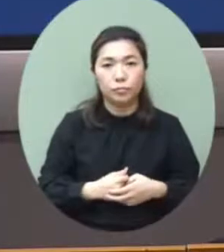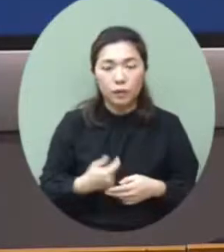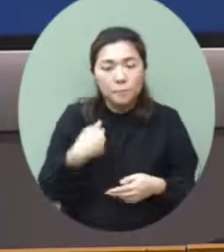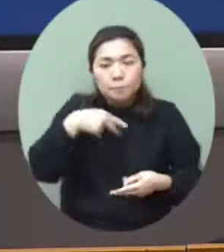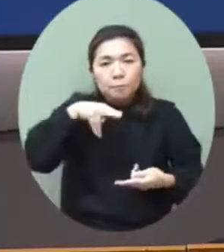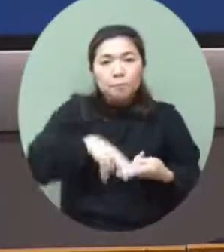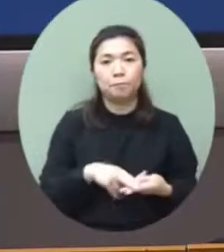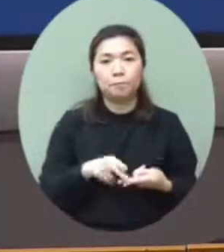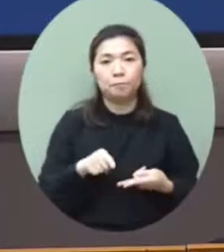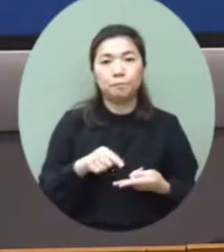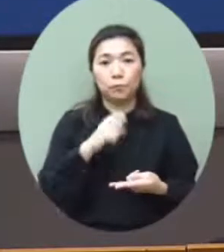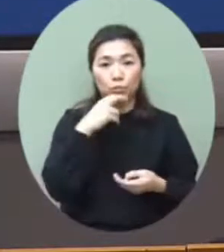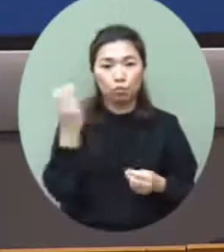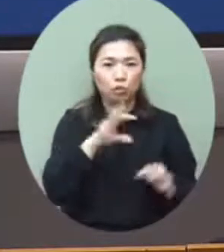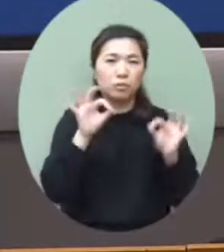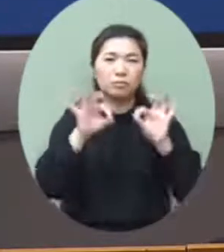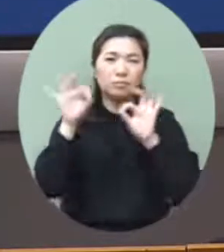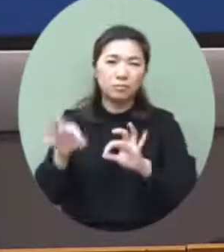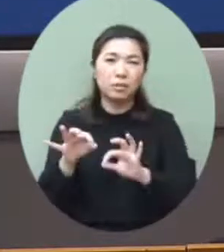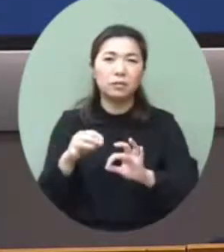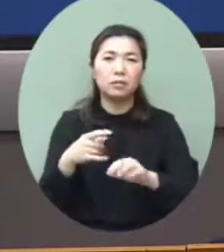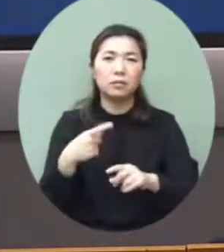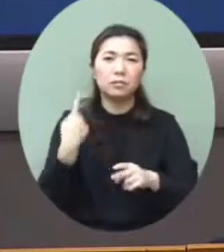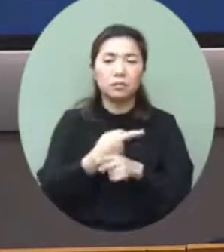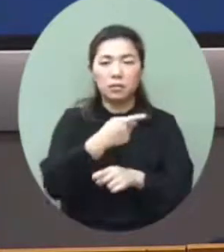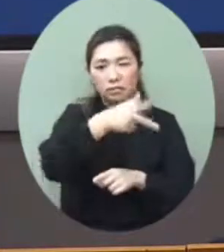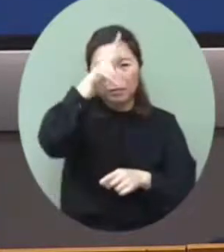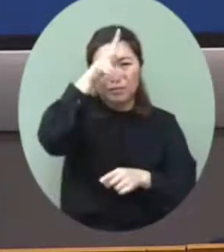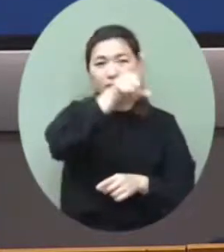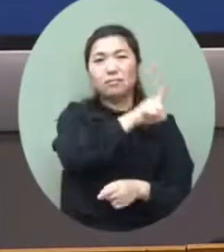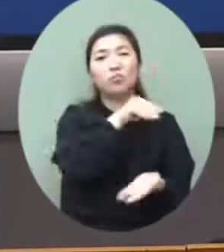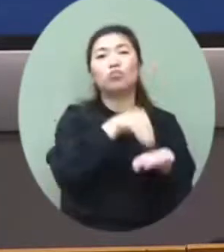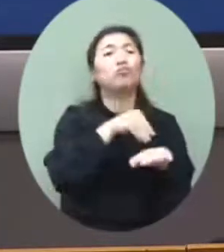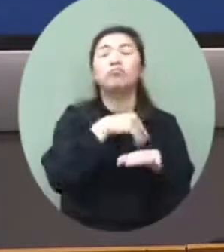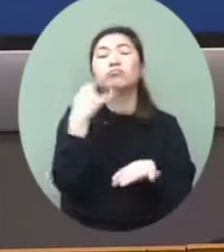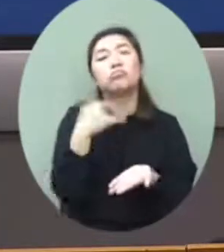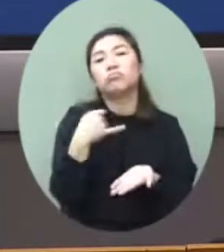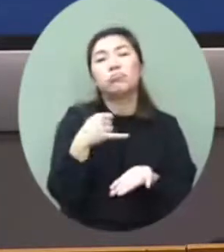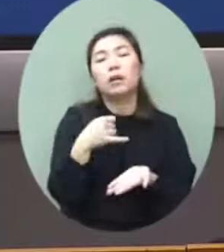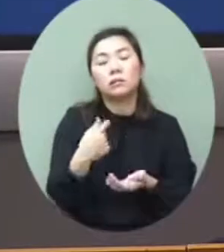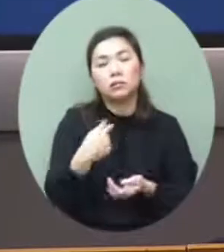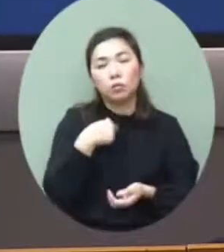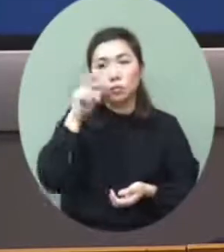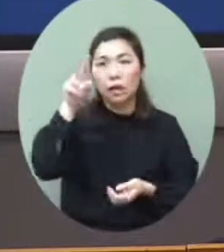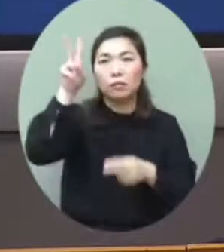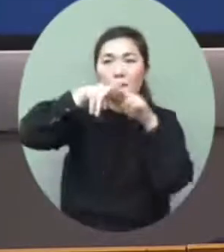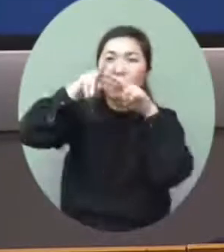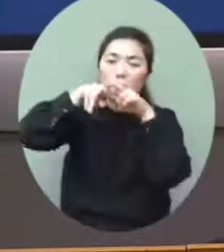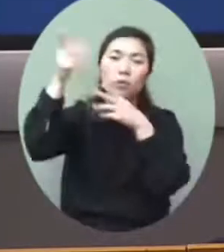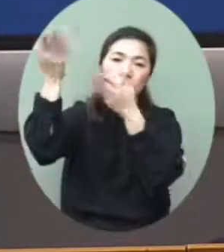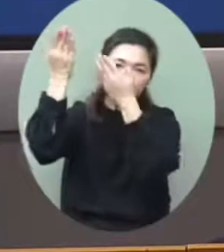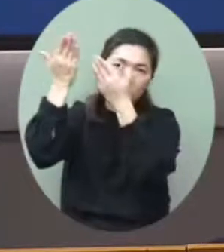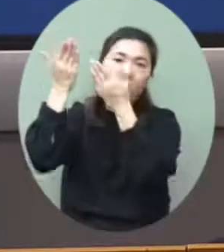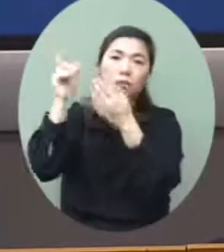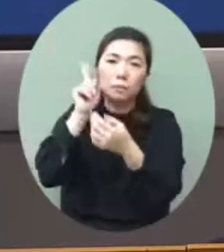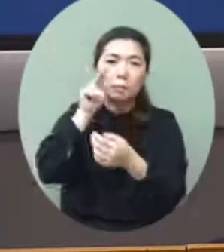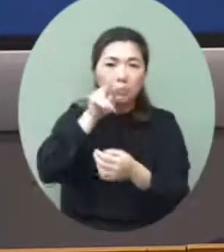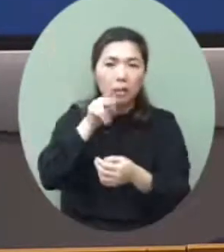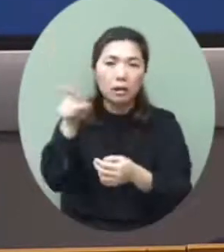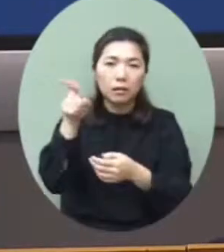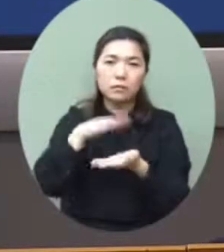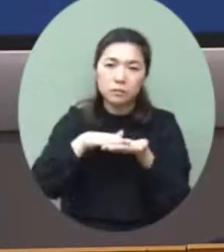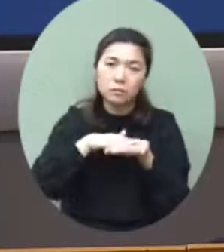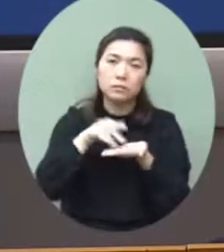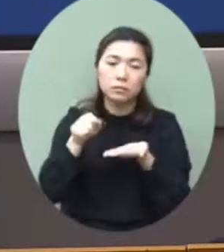further postponement is beyond the ambit of the SAL government, and any further